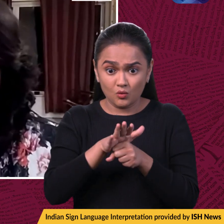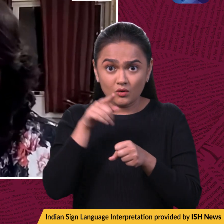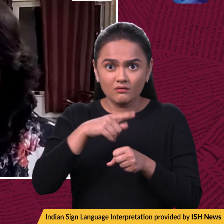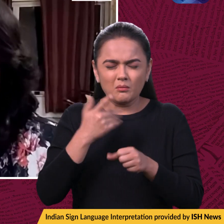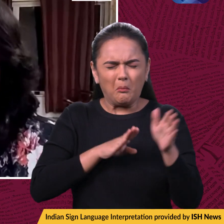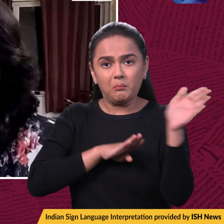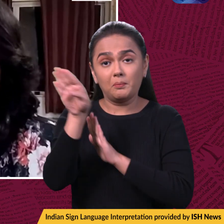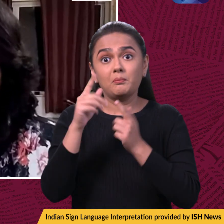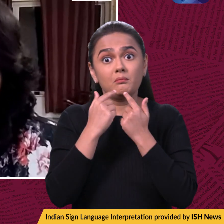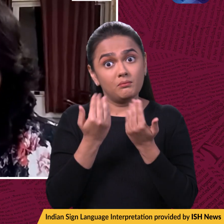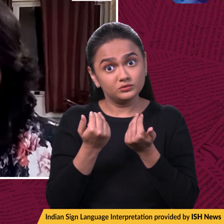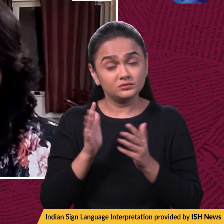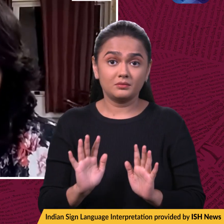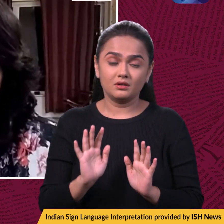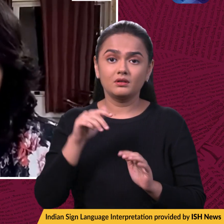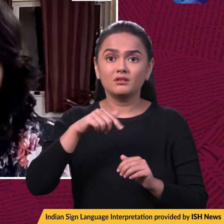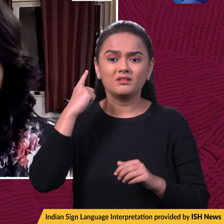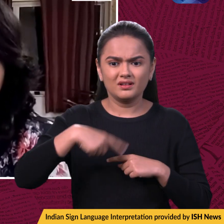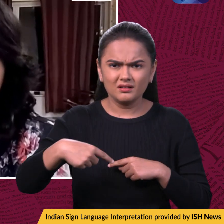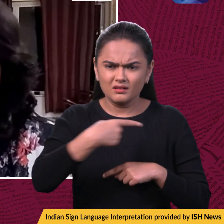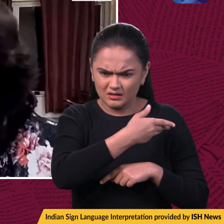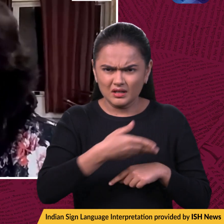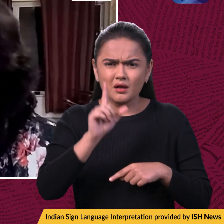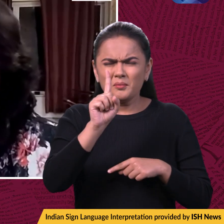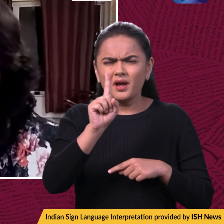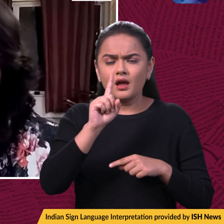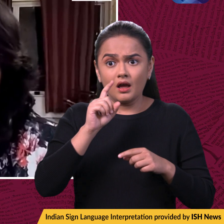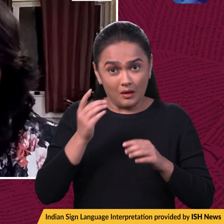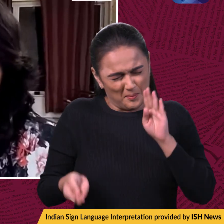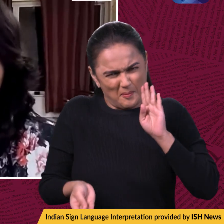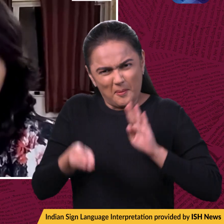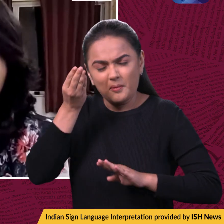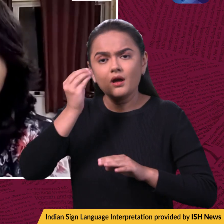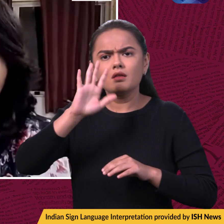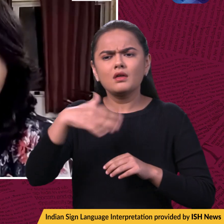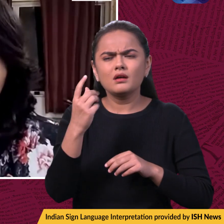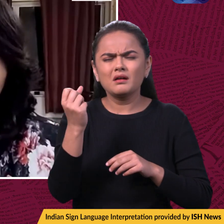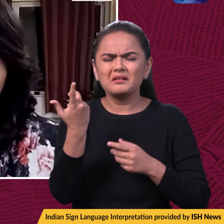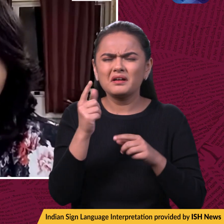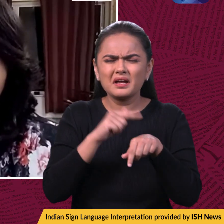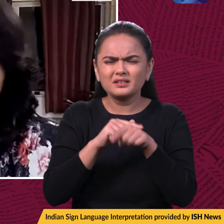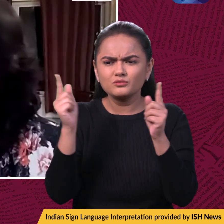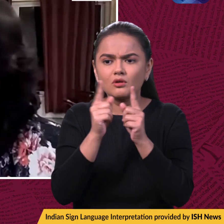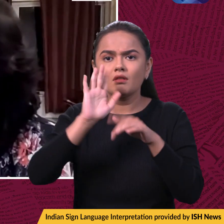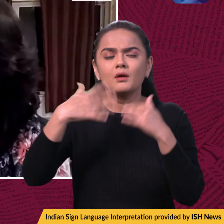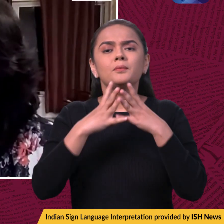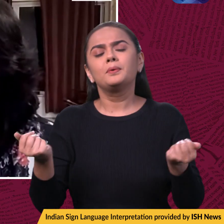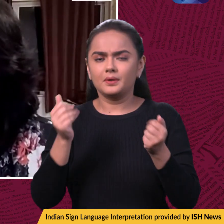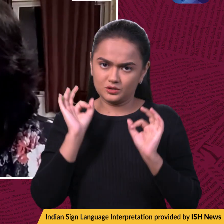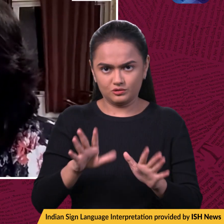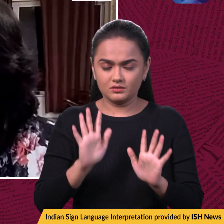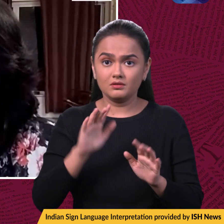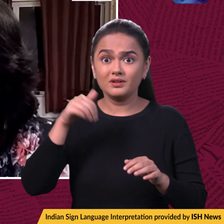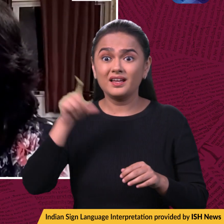COVID-19 growth rate within days and head into an intense but short-lived virus wave. Now, this is a report according to Bloomberg,